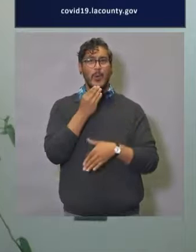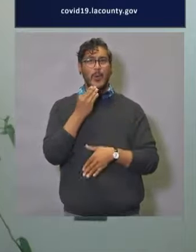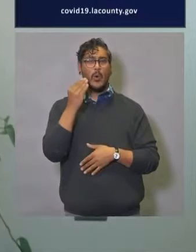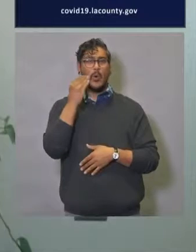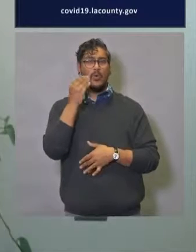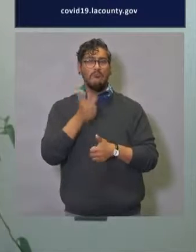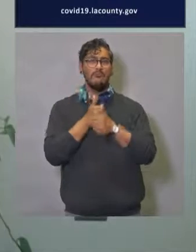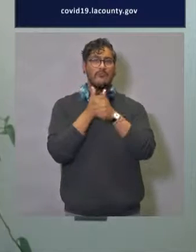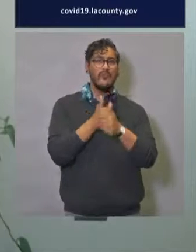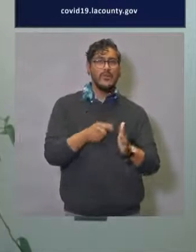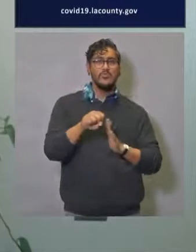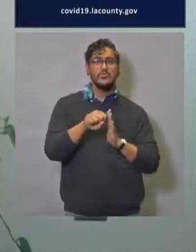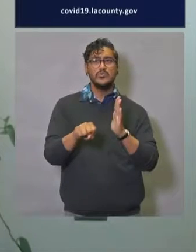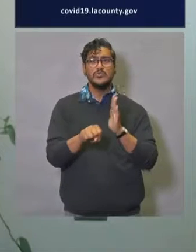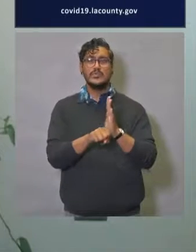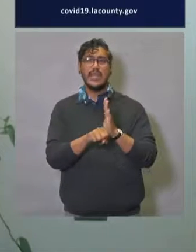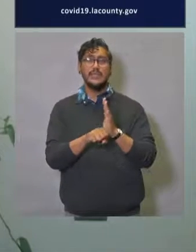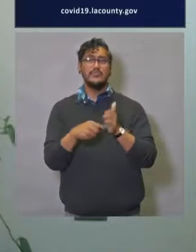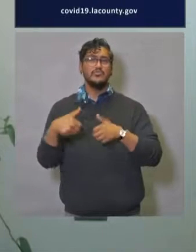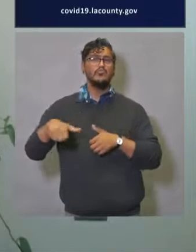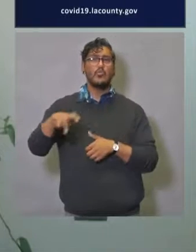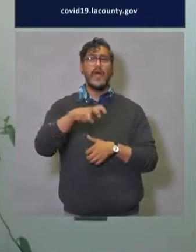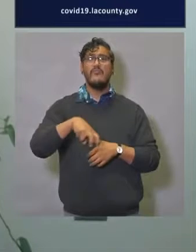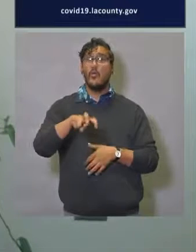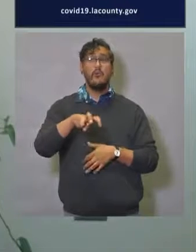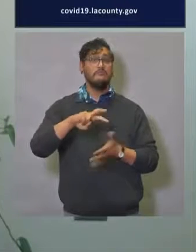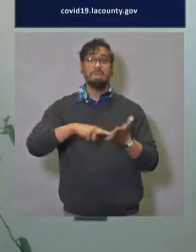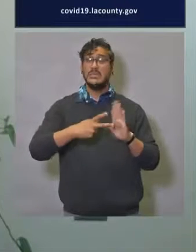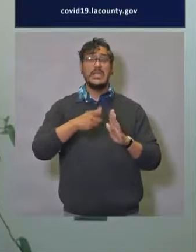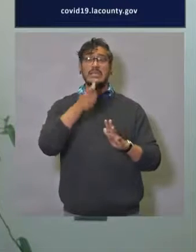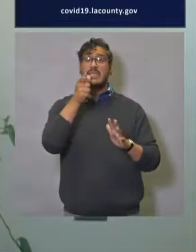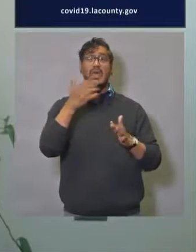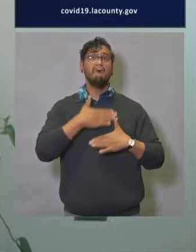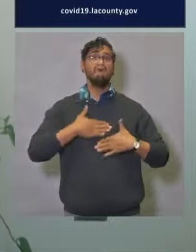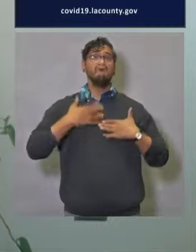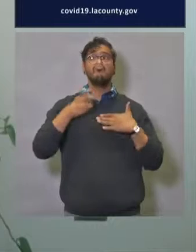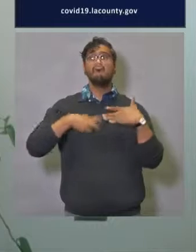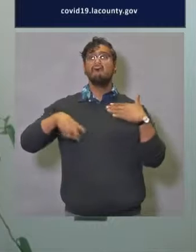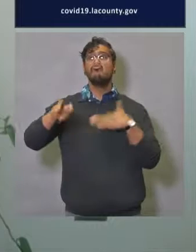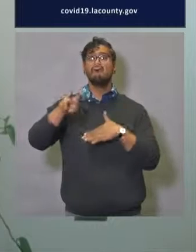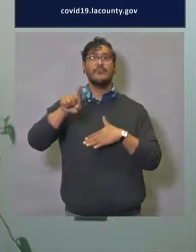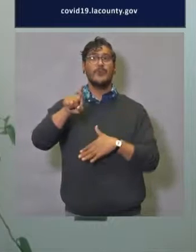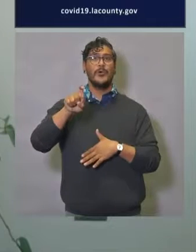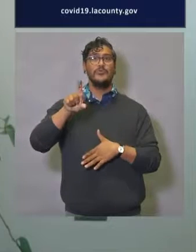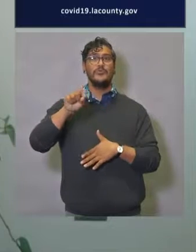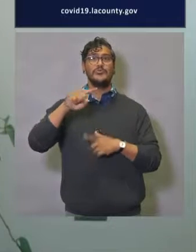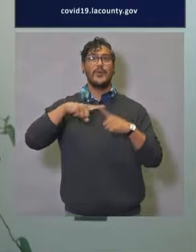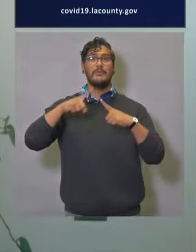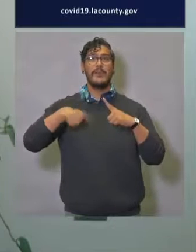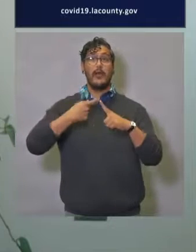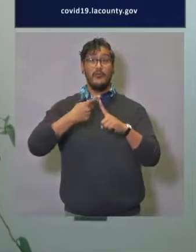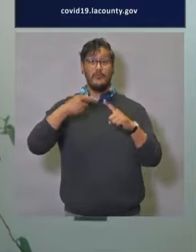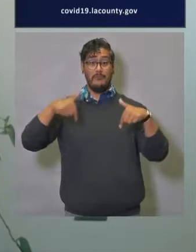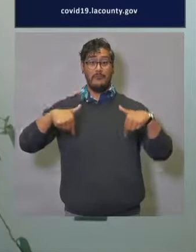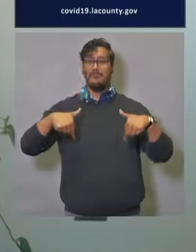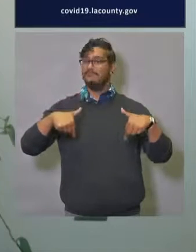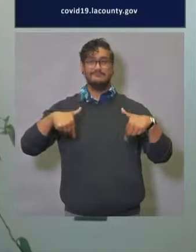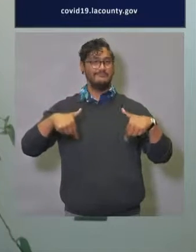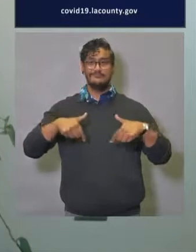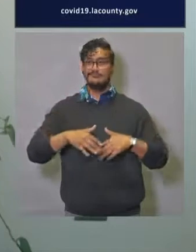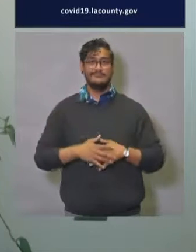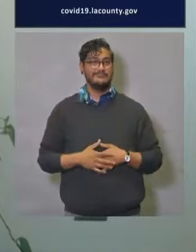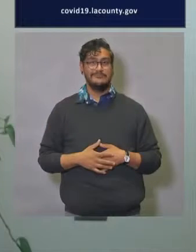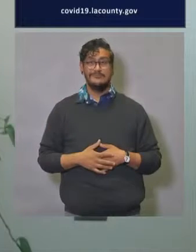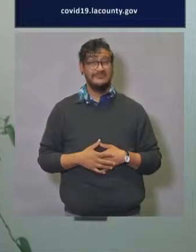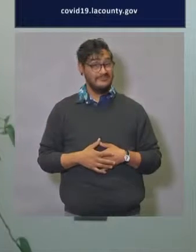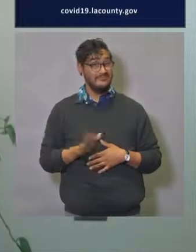travel advisory, which recommends no recreational travel outside a 120-mile radius. This is